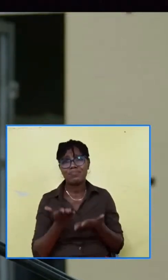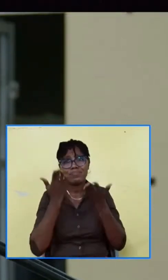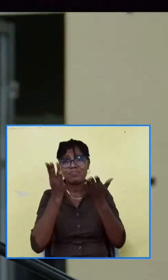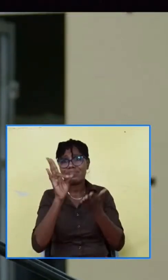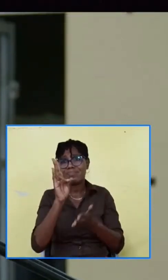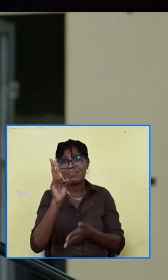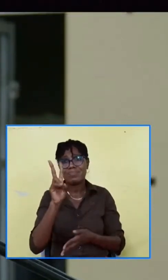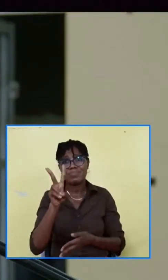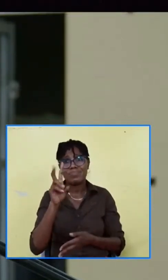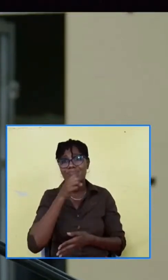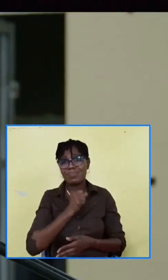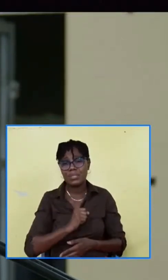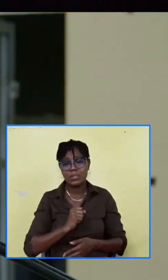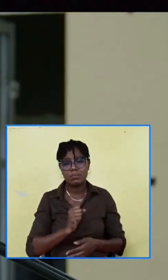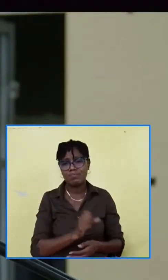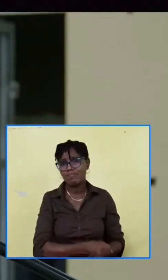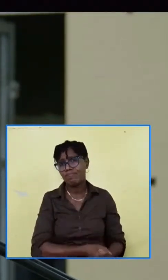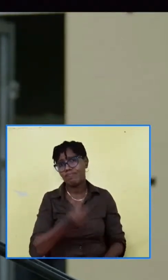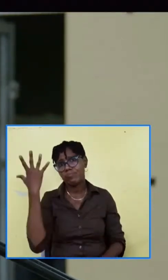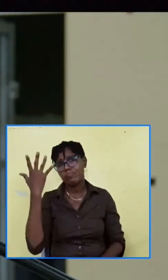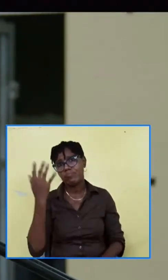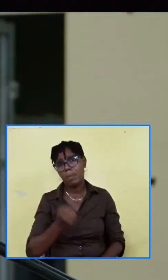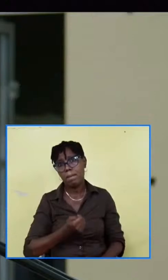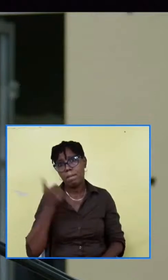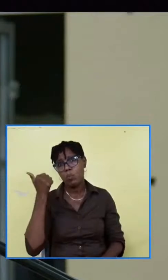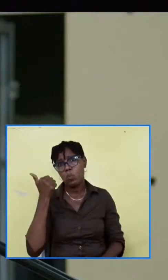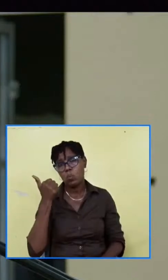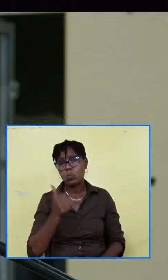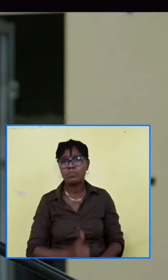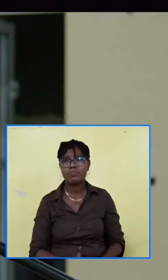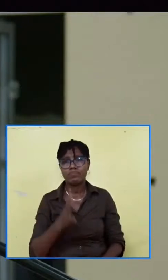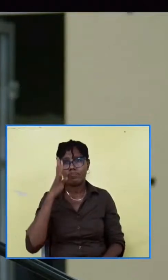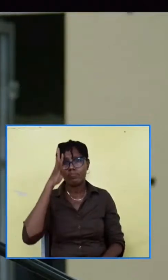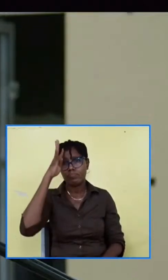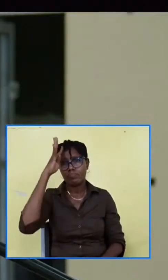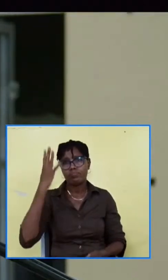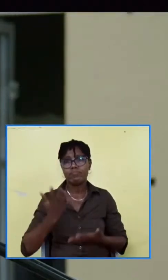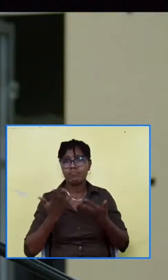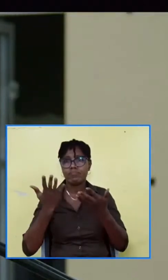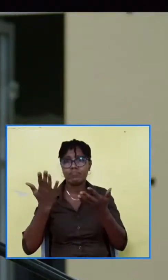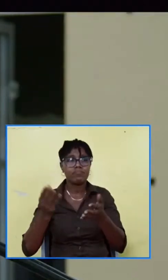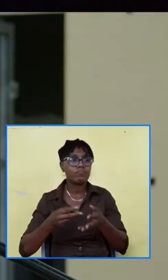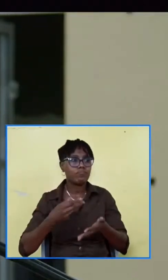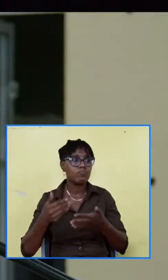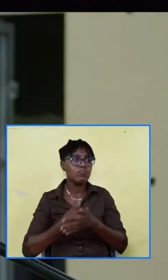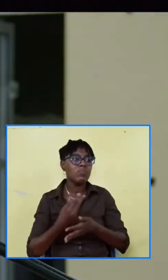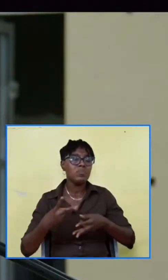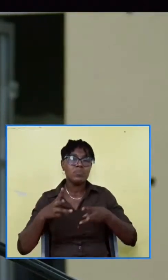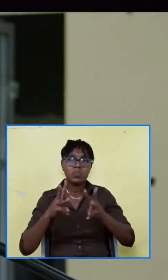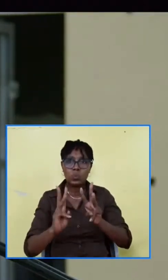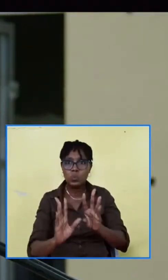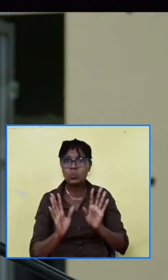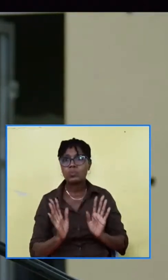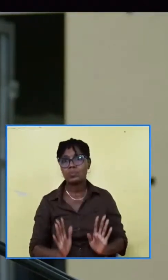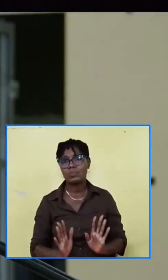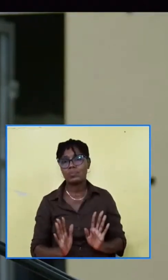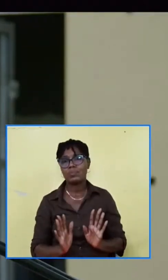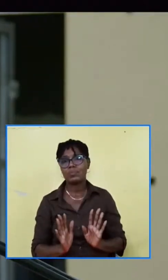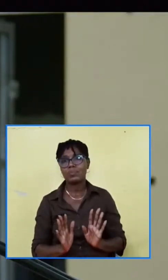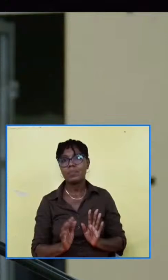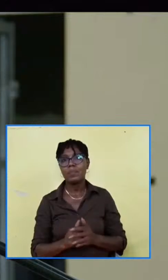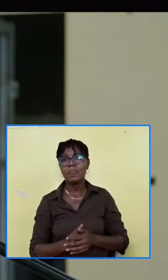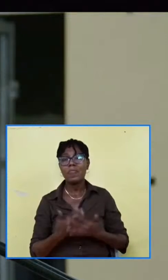where we are. There was a lot of good thoughts that come through, but I think we need to move away from this